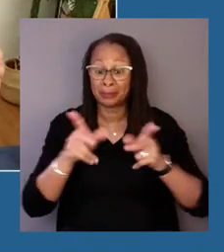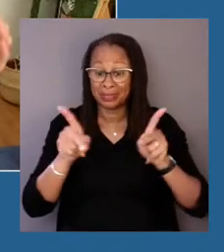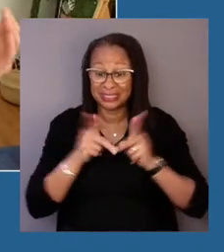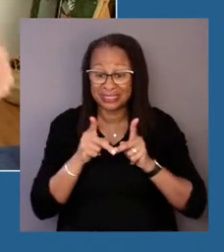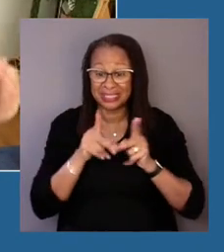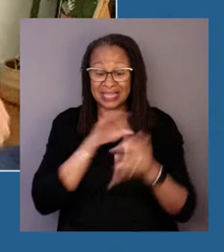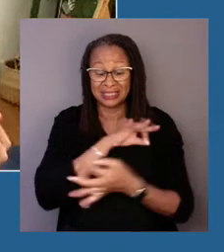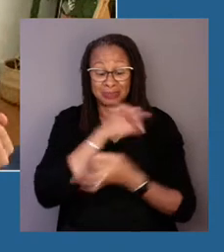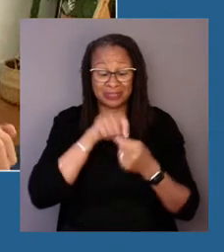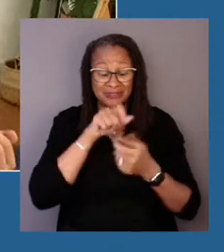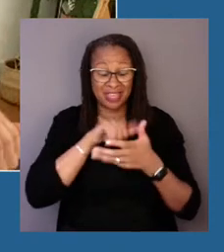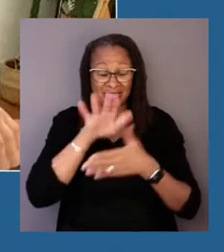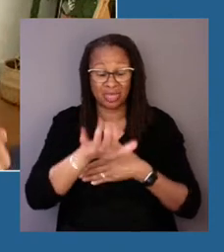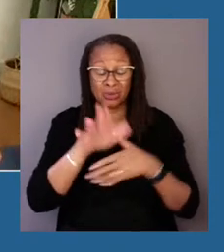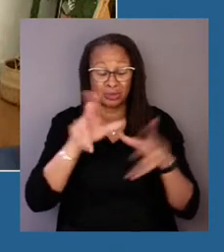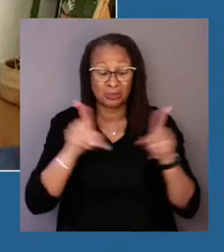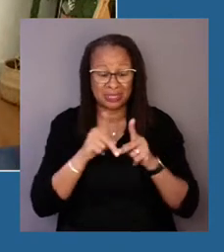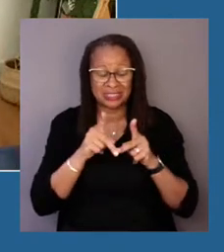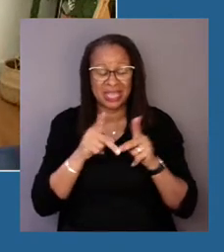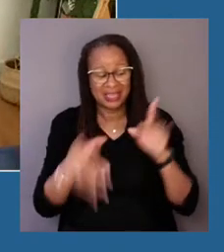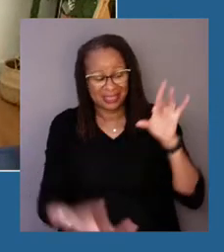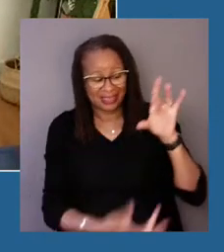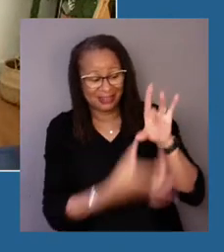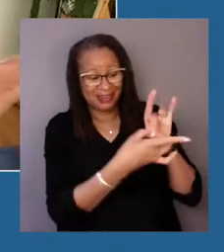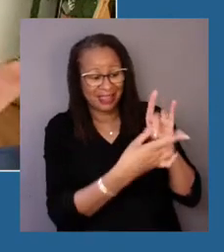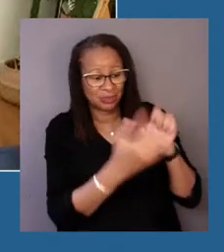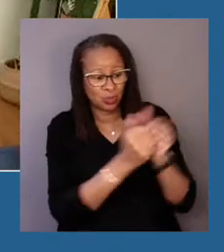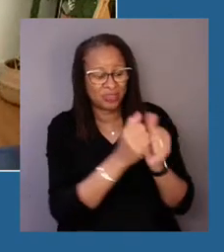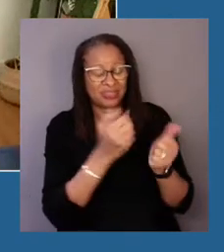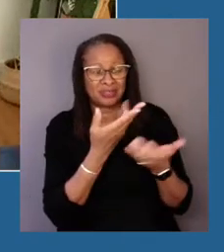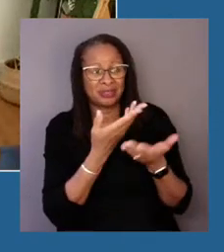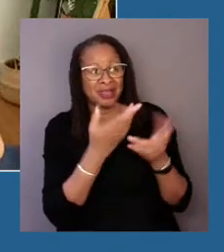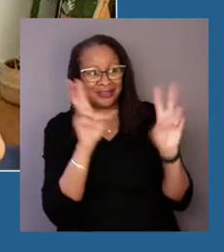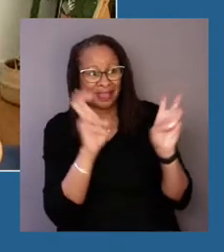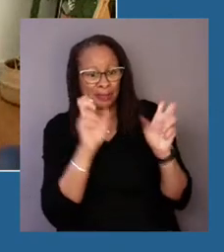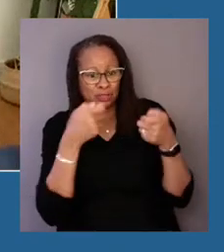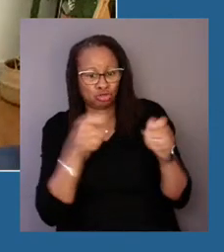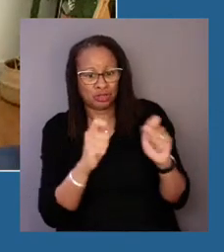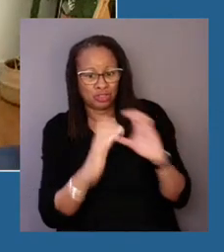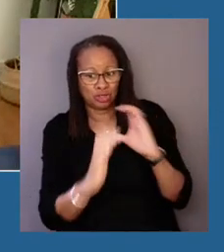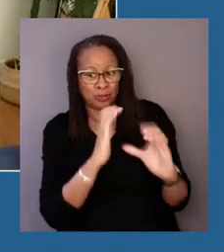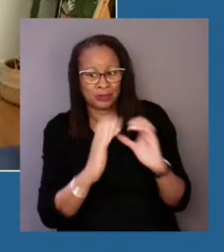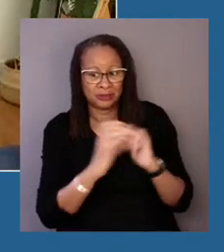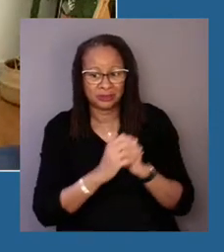places that resonate with the subject matter that you're trying to communicate, right? So if it's, like, you know,